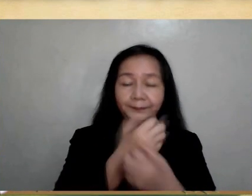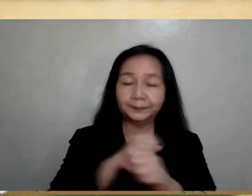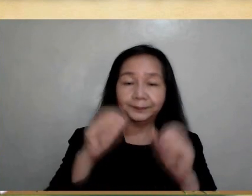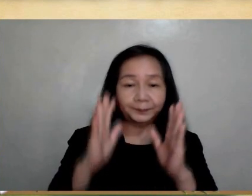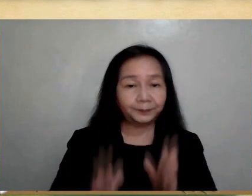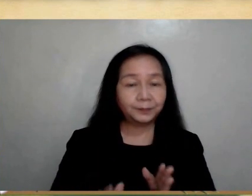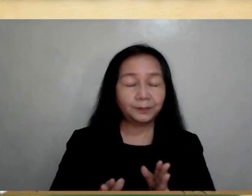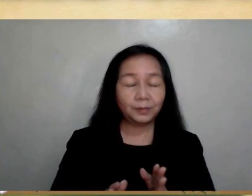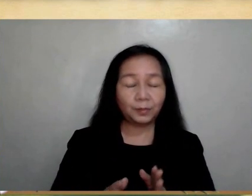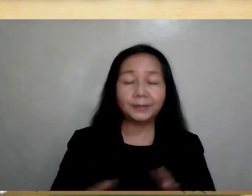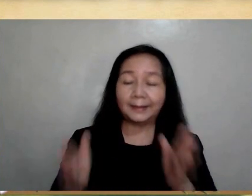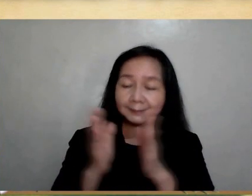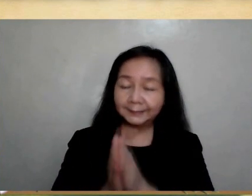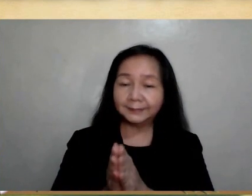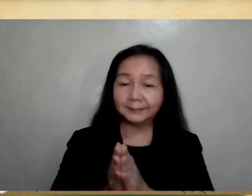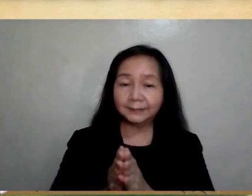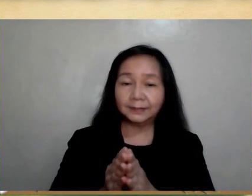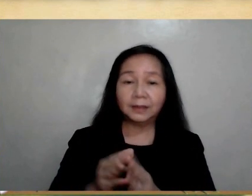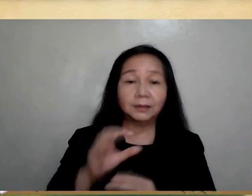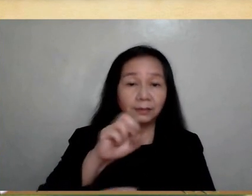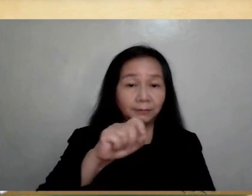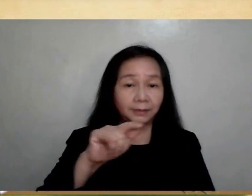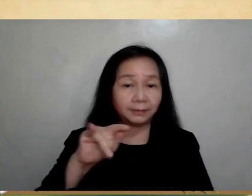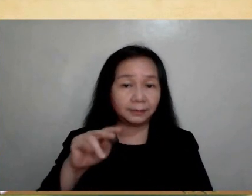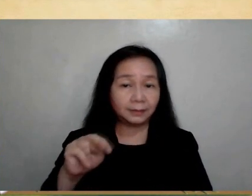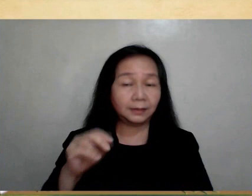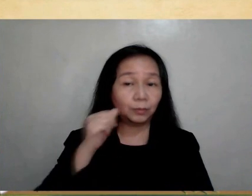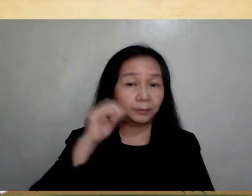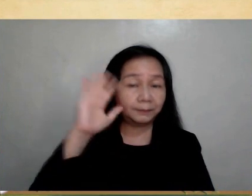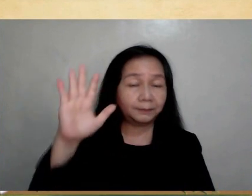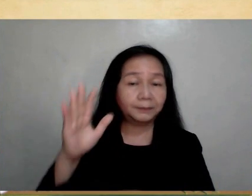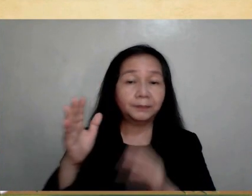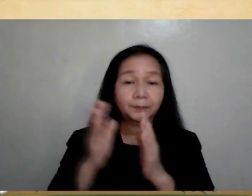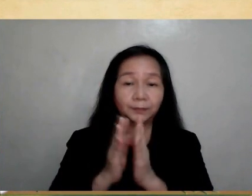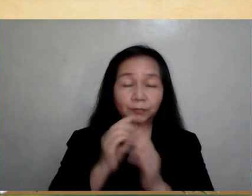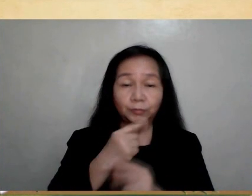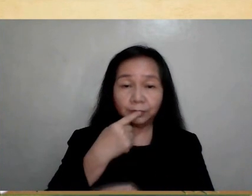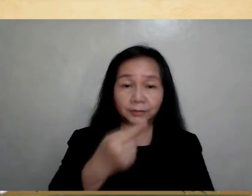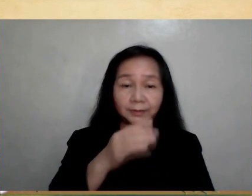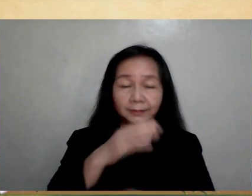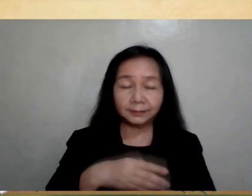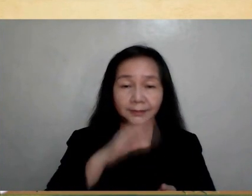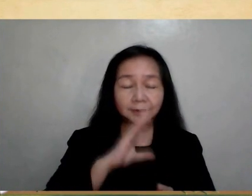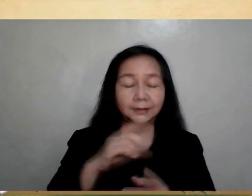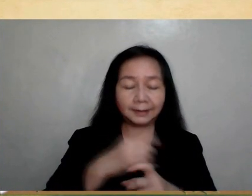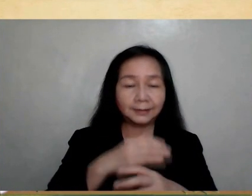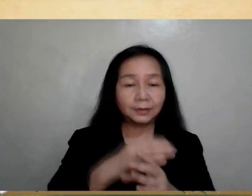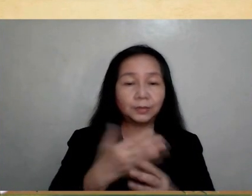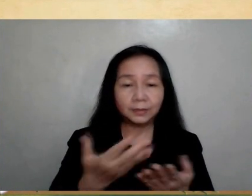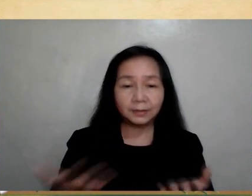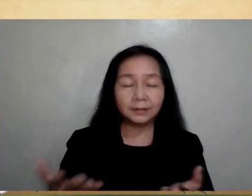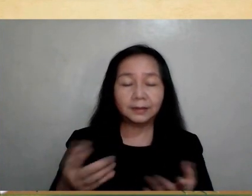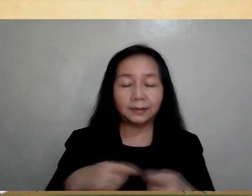Savior. For when he asked the Samaritan woman for water to drink, he had already created the gift of